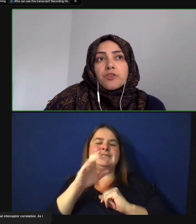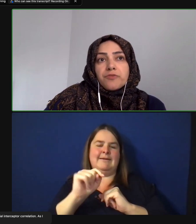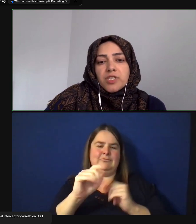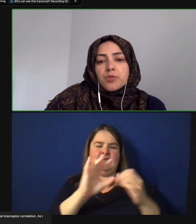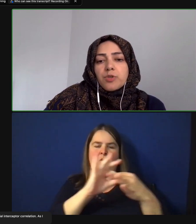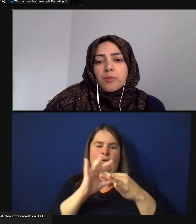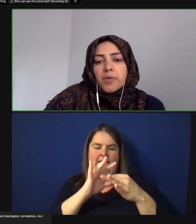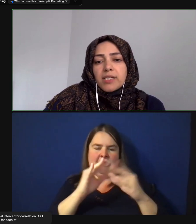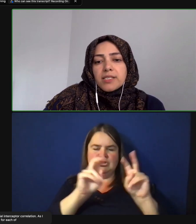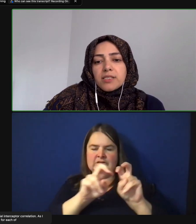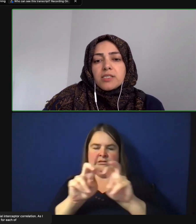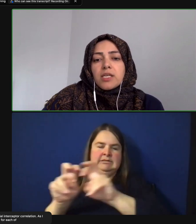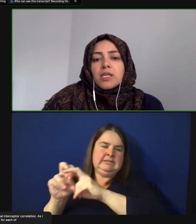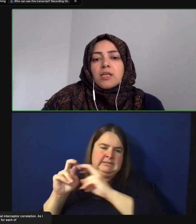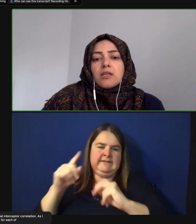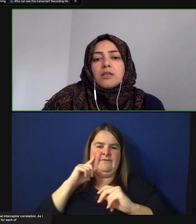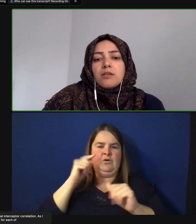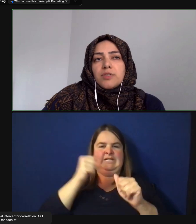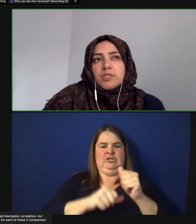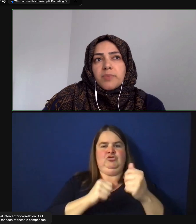for each of these two comparisons.